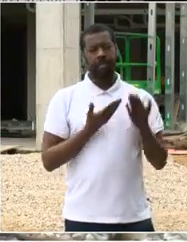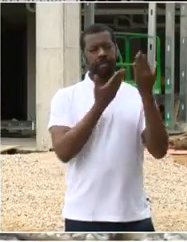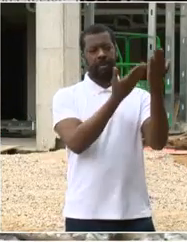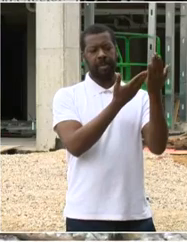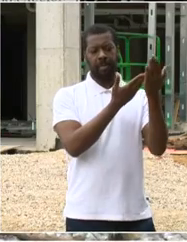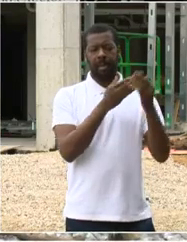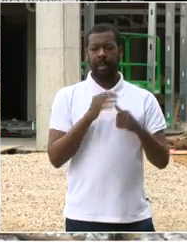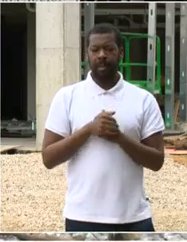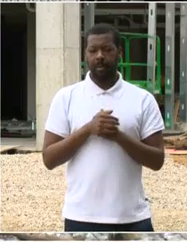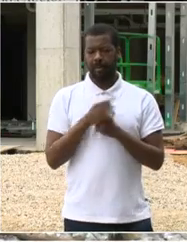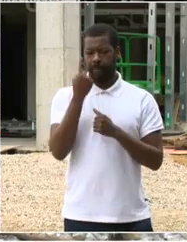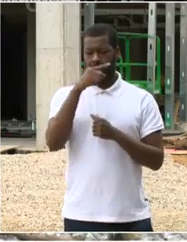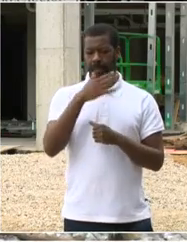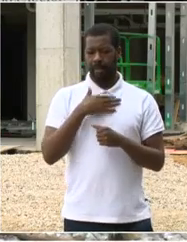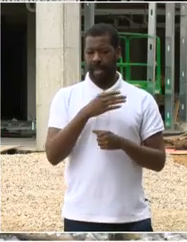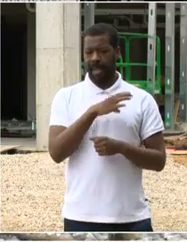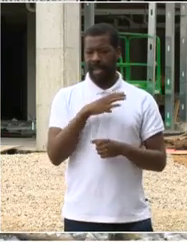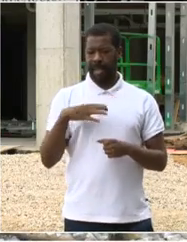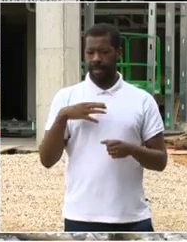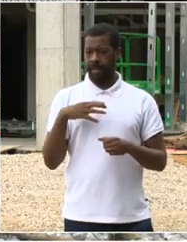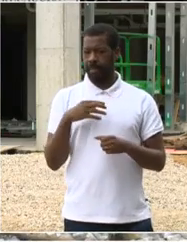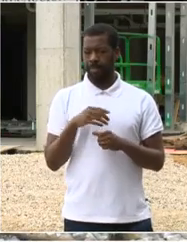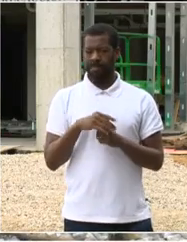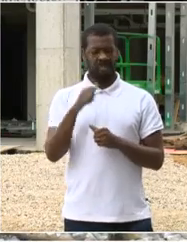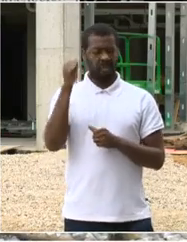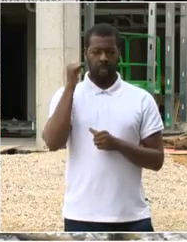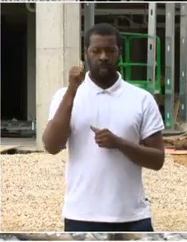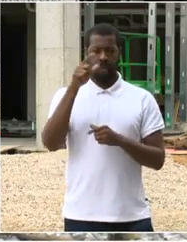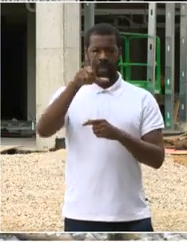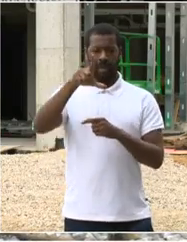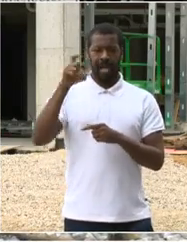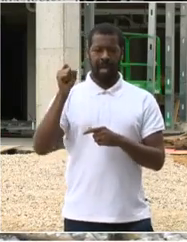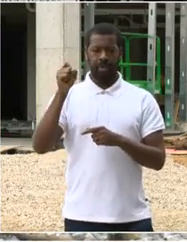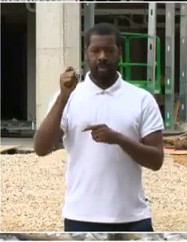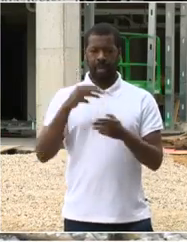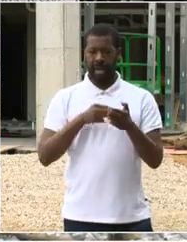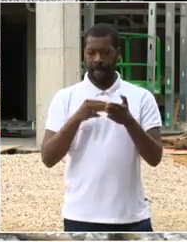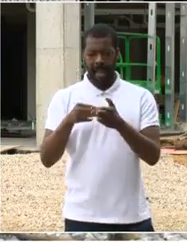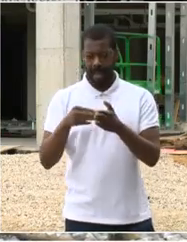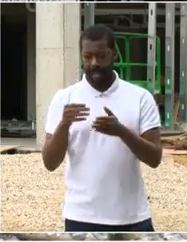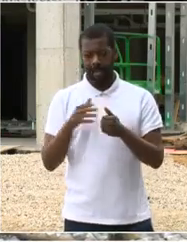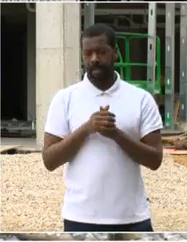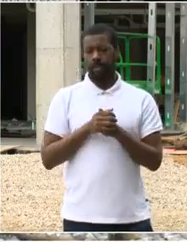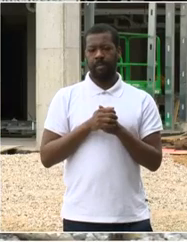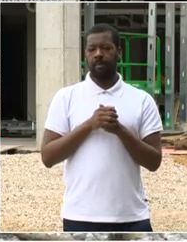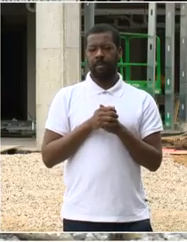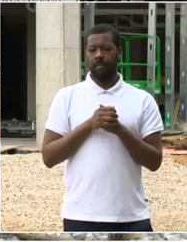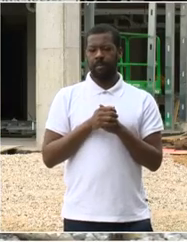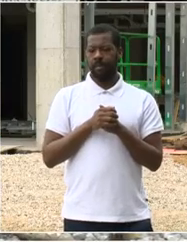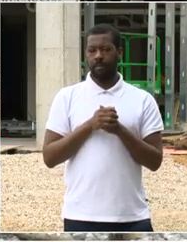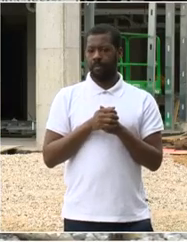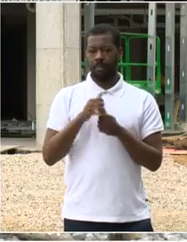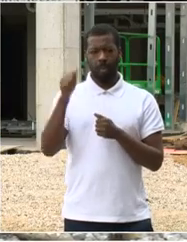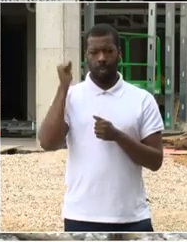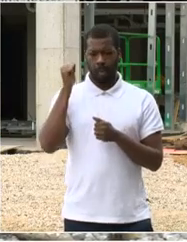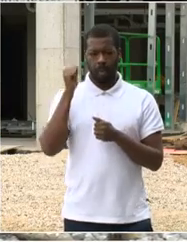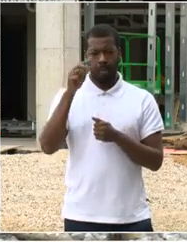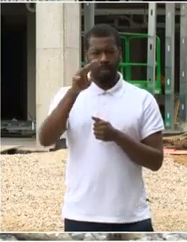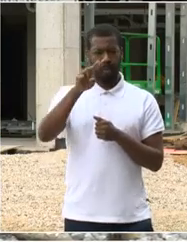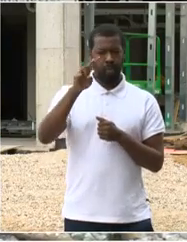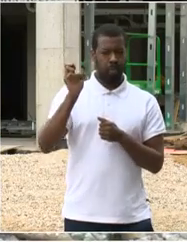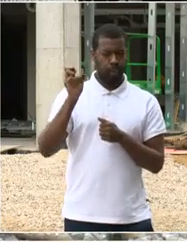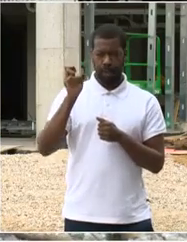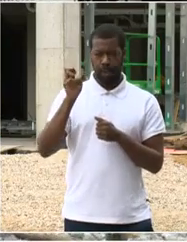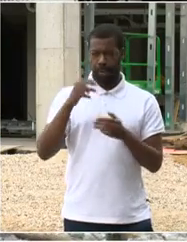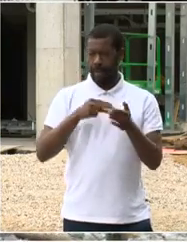end of the week, it's not going to be $100 million for HPTF. It's not going to be $200